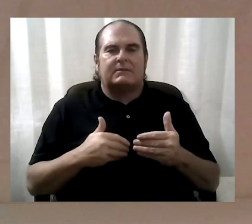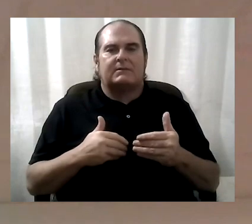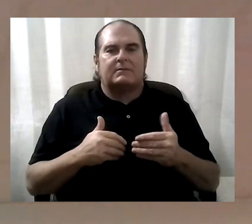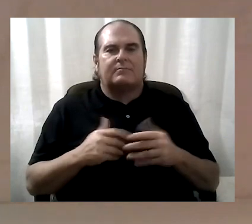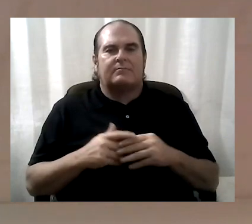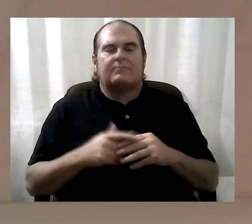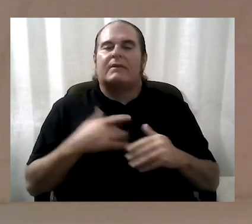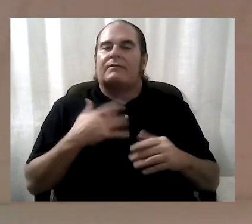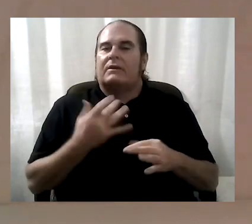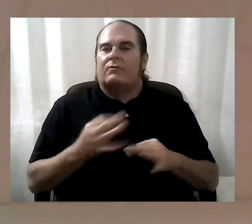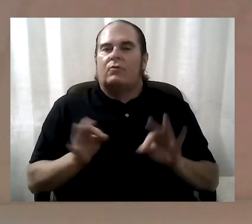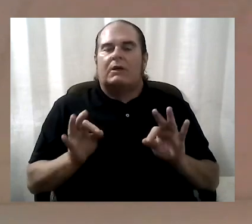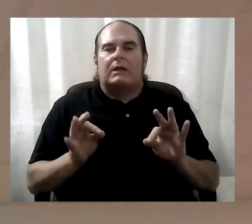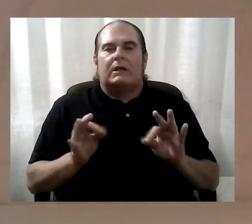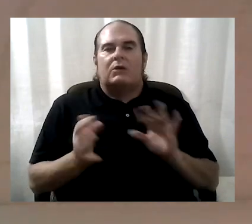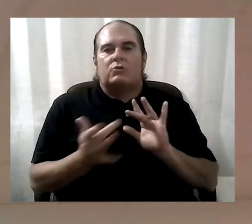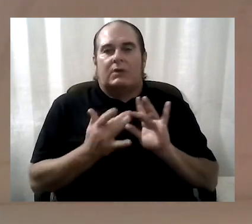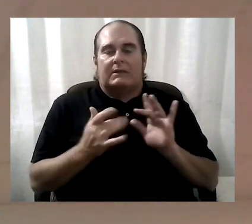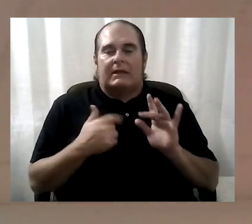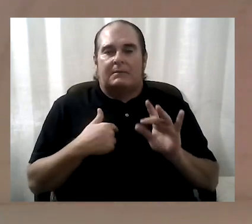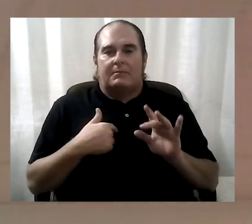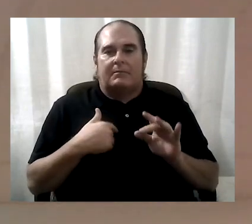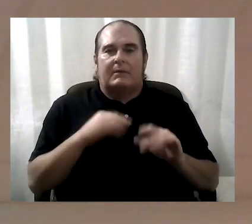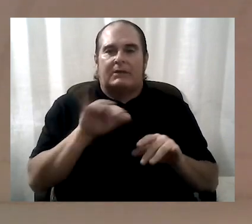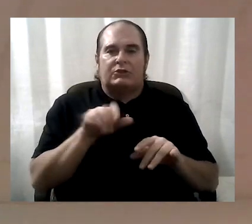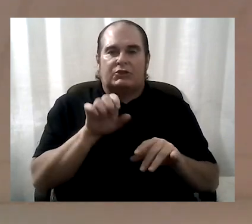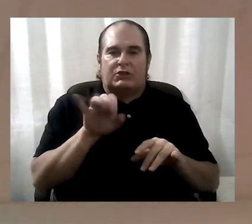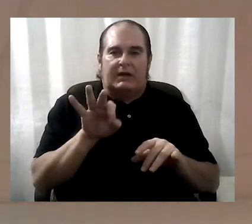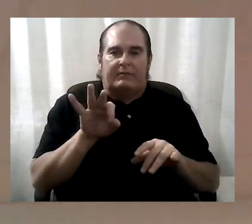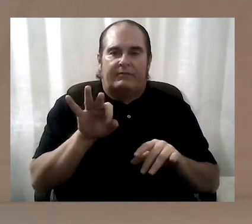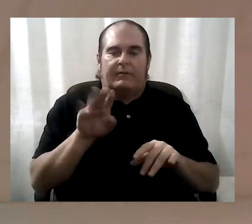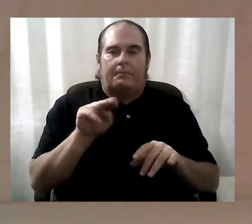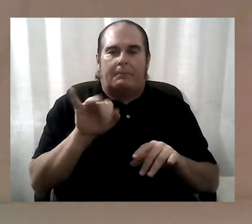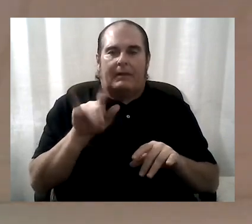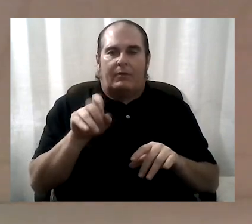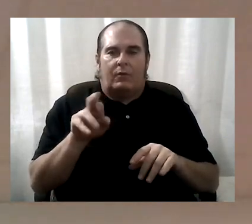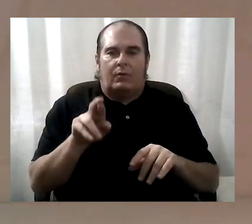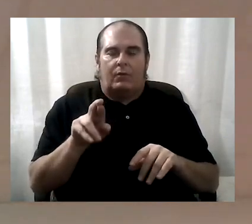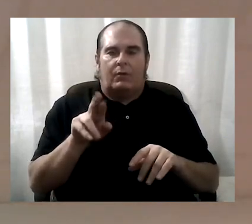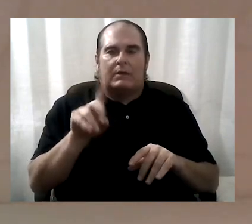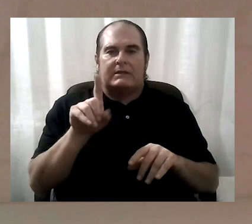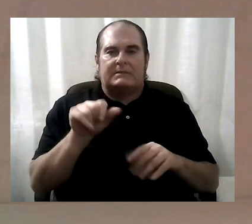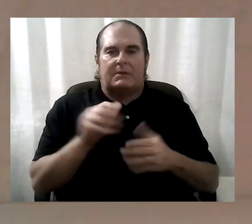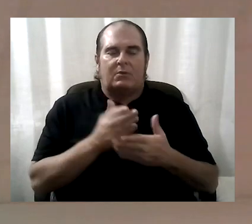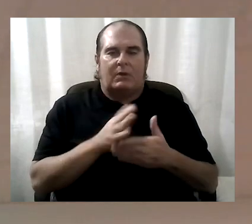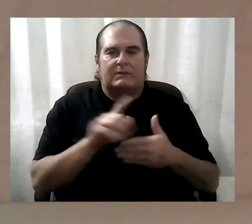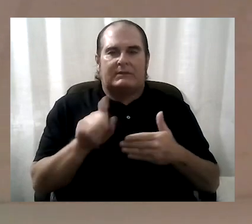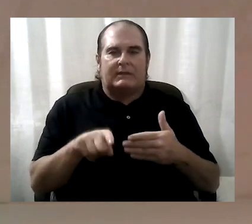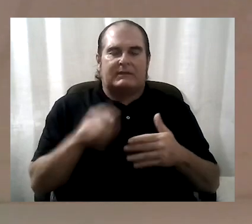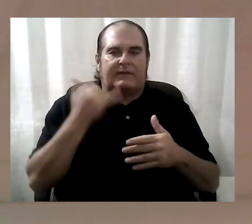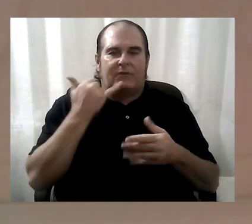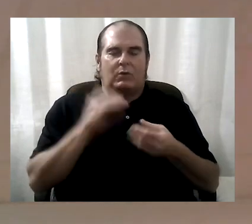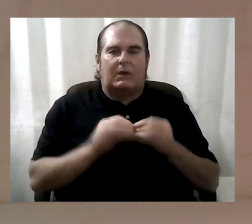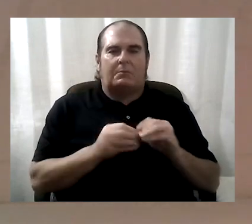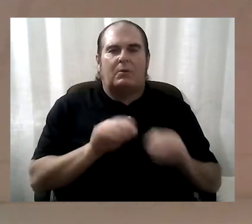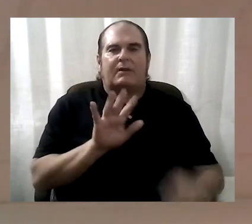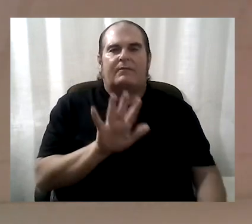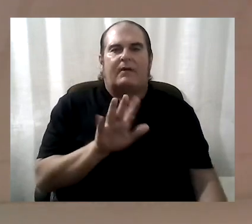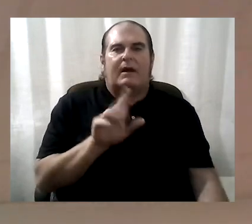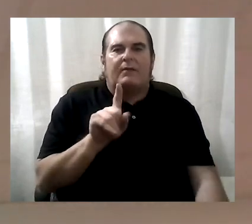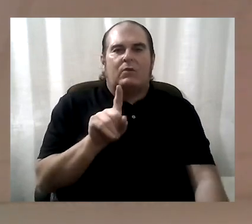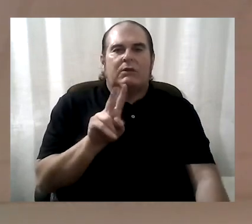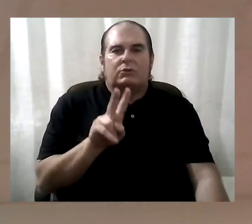512-454-4816, and we would be happy to help any way we can. So thanks a lot,